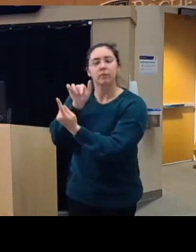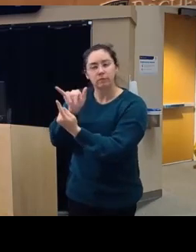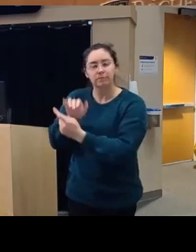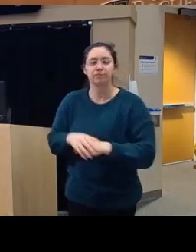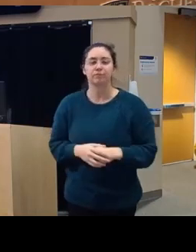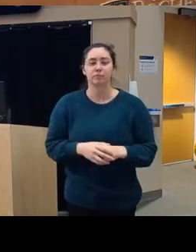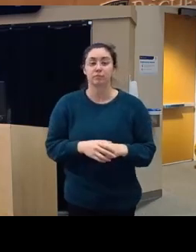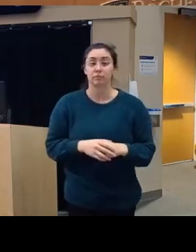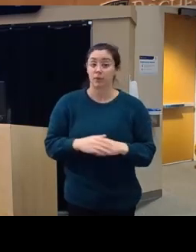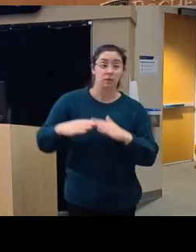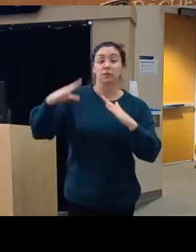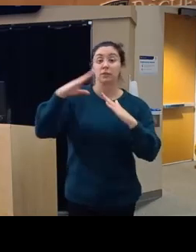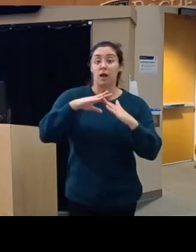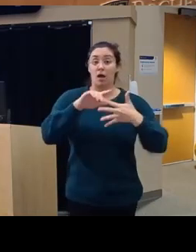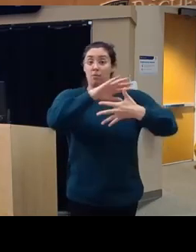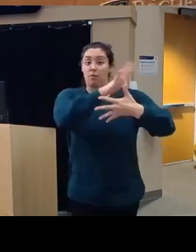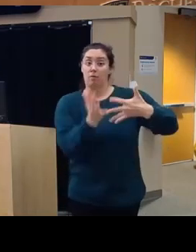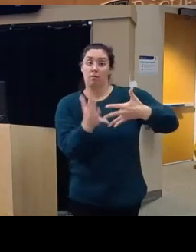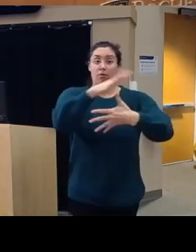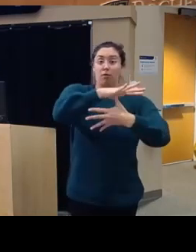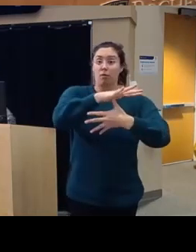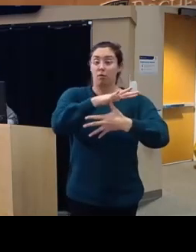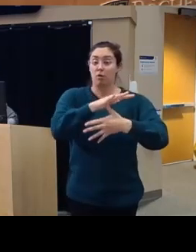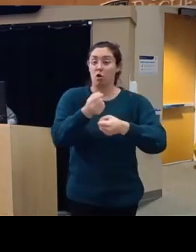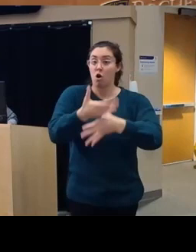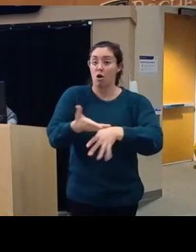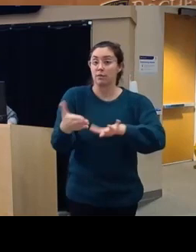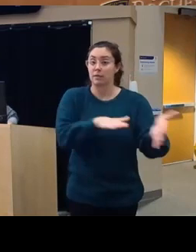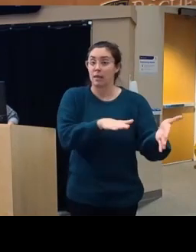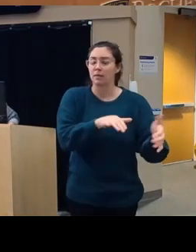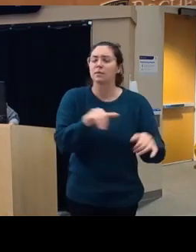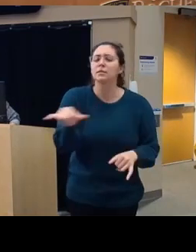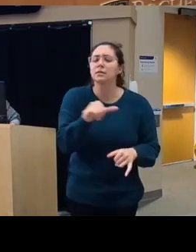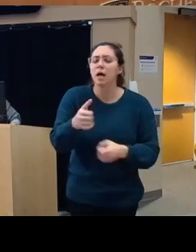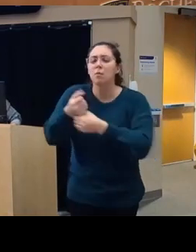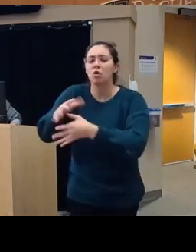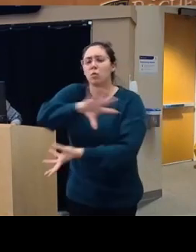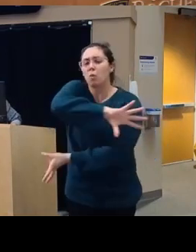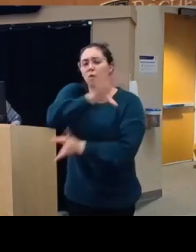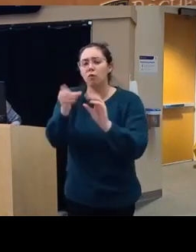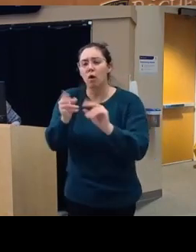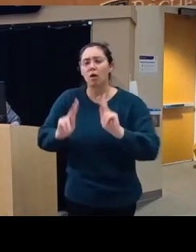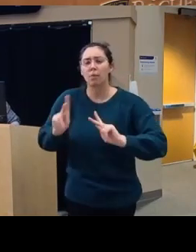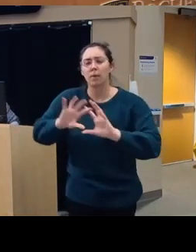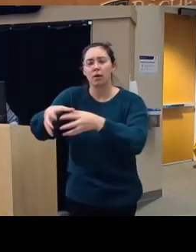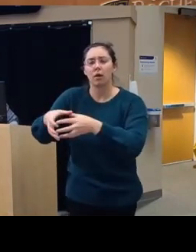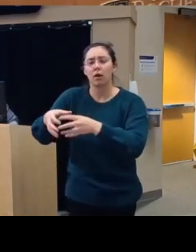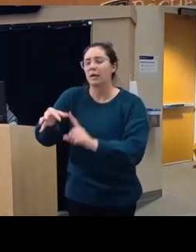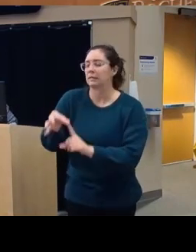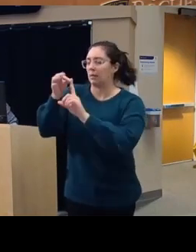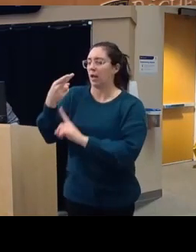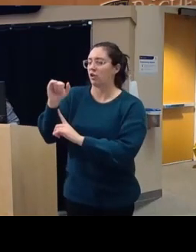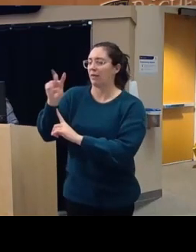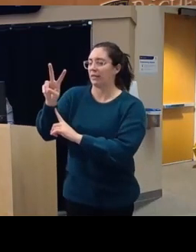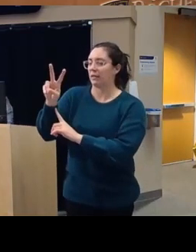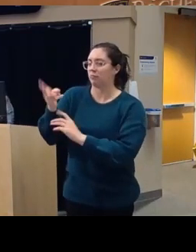the top causes of death are essentially the same causes as in the overall population, except for HIV,